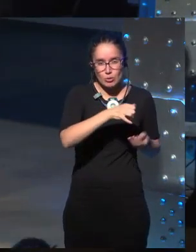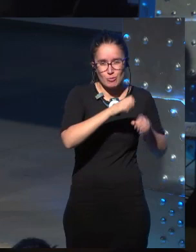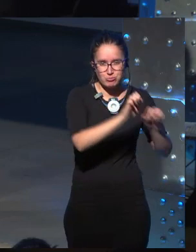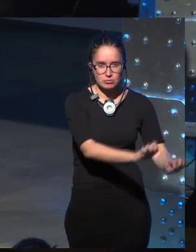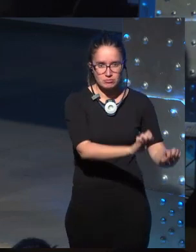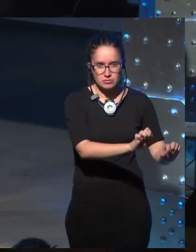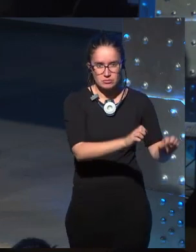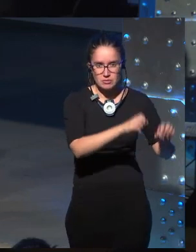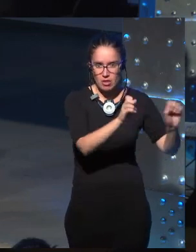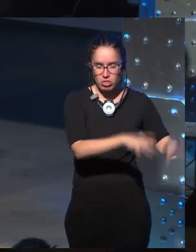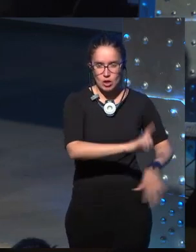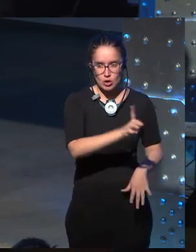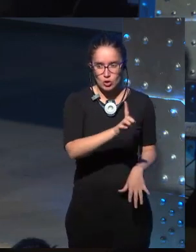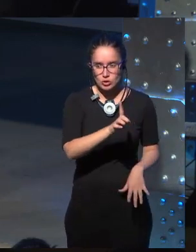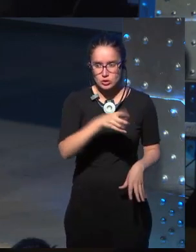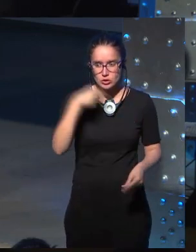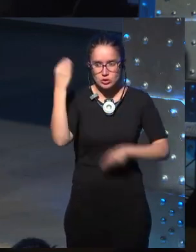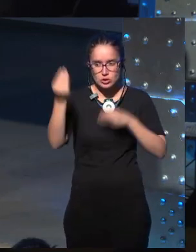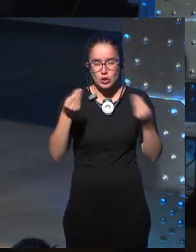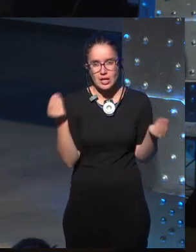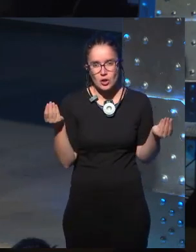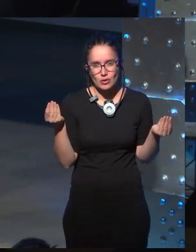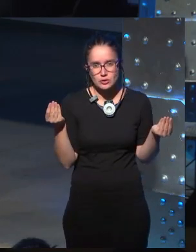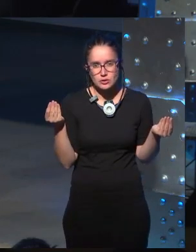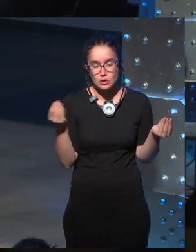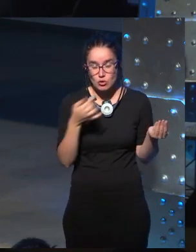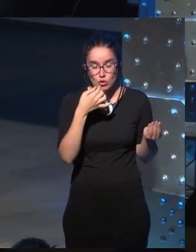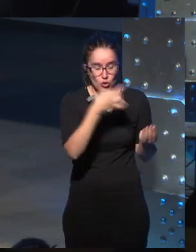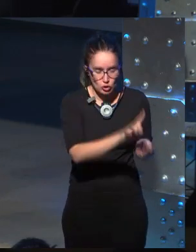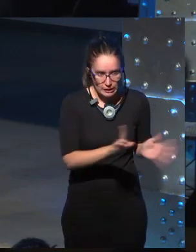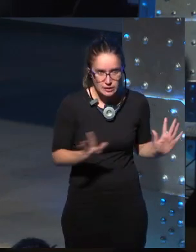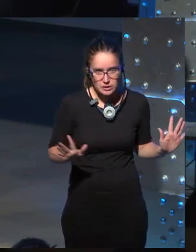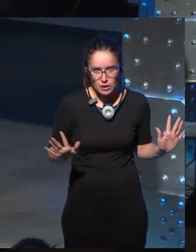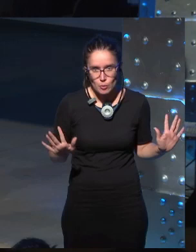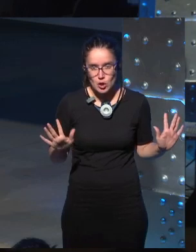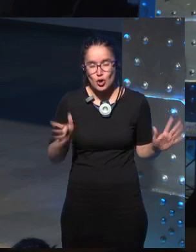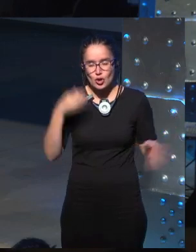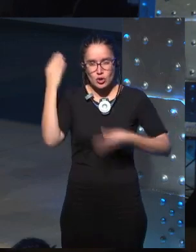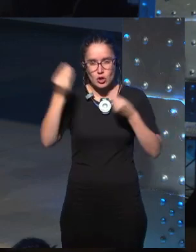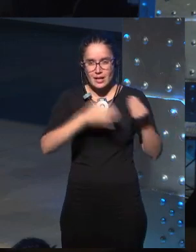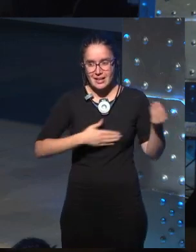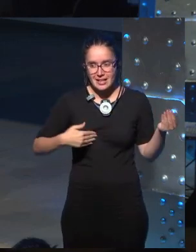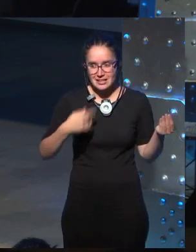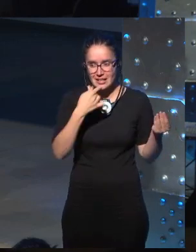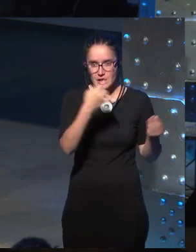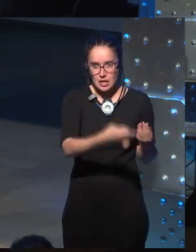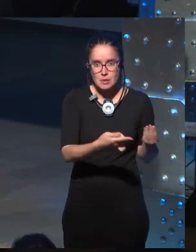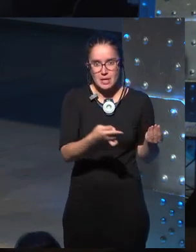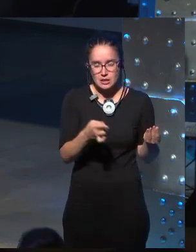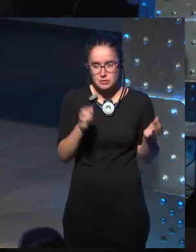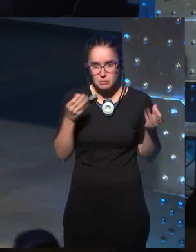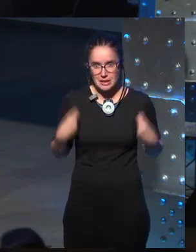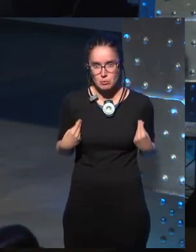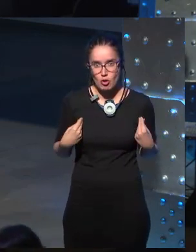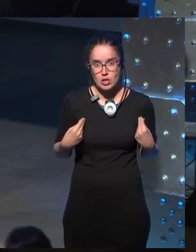were saying. I think it's important. No, I know it's not what you were saying, but I think that's what you meant without knowing it.